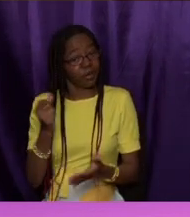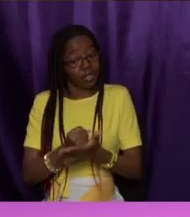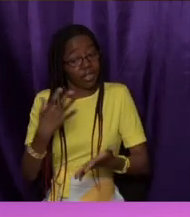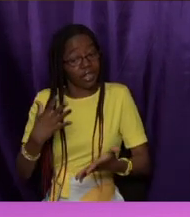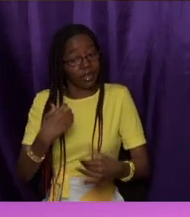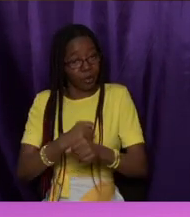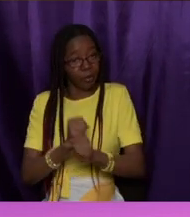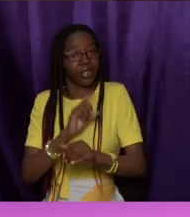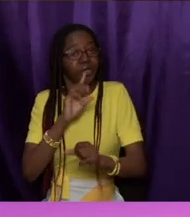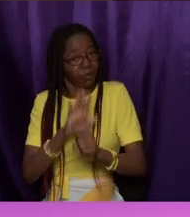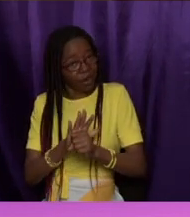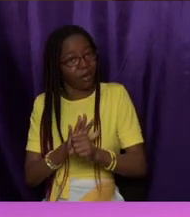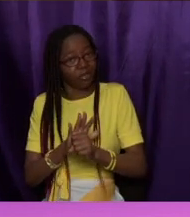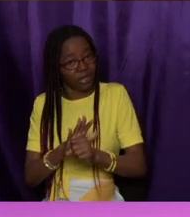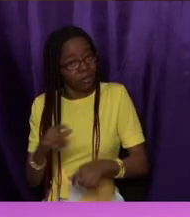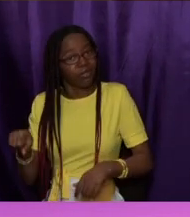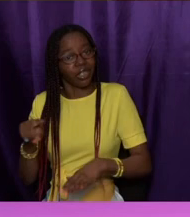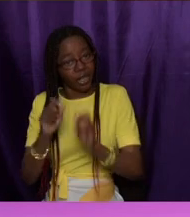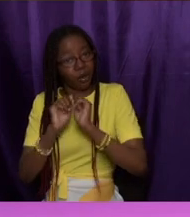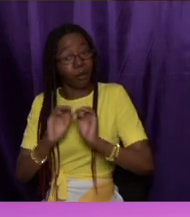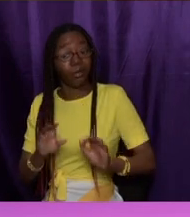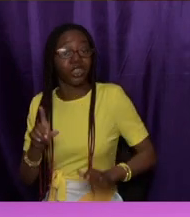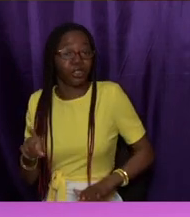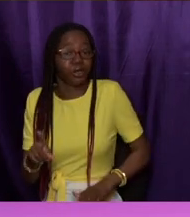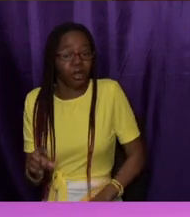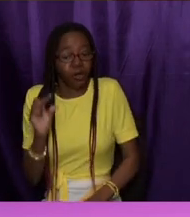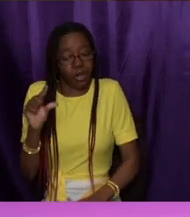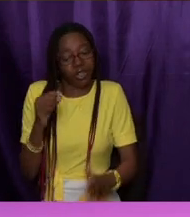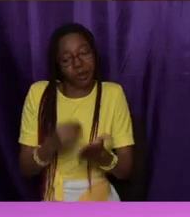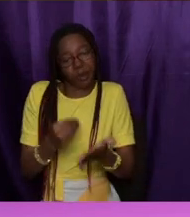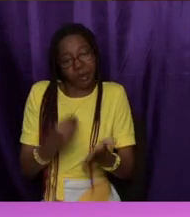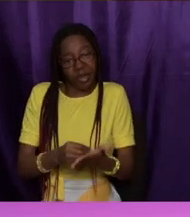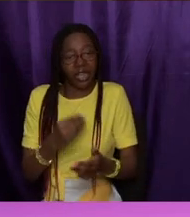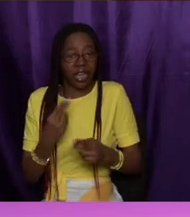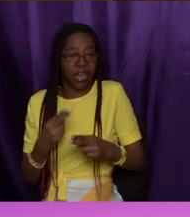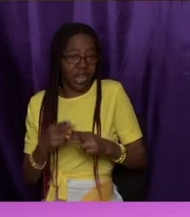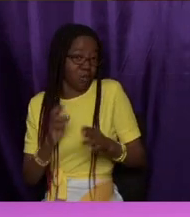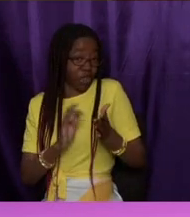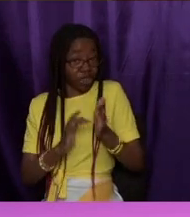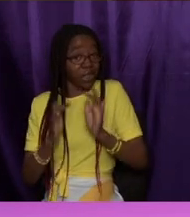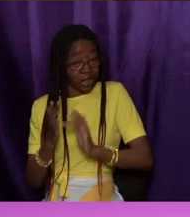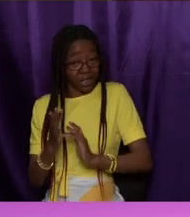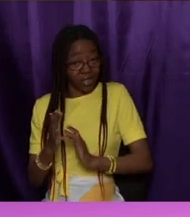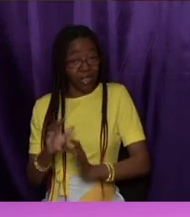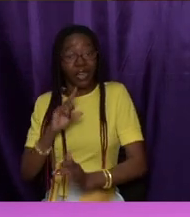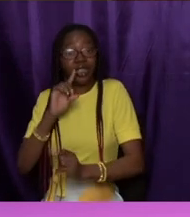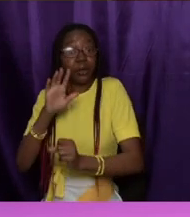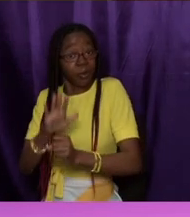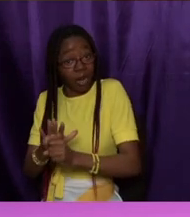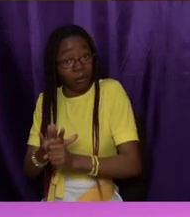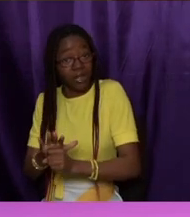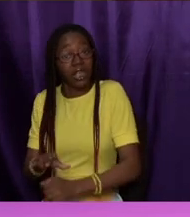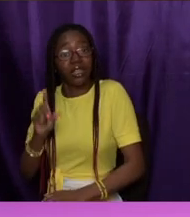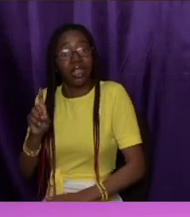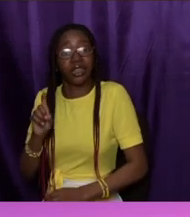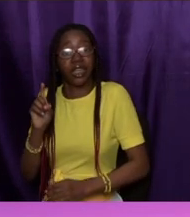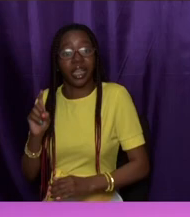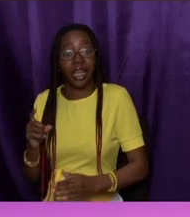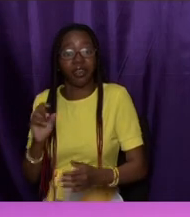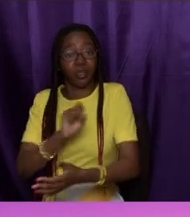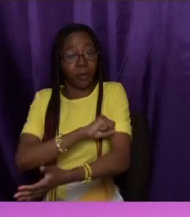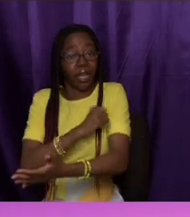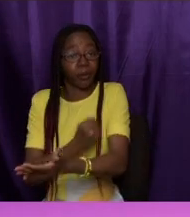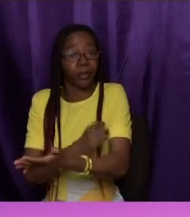a promise that they're going to bless you with a little bank in the name of Jesus, that's a promise that they have the power